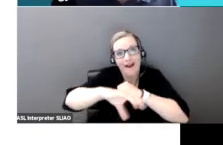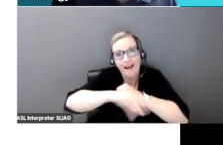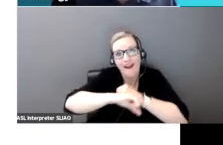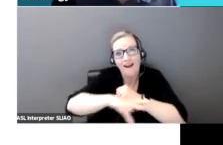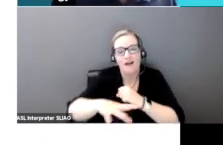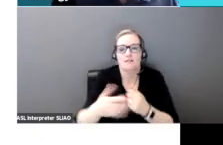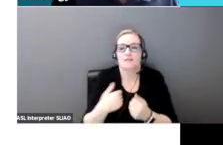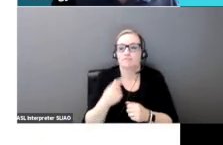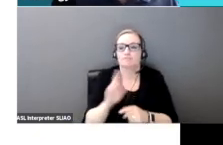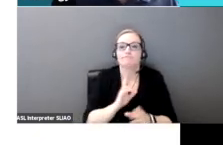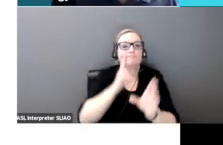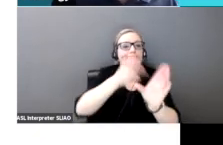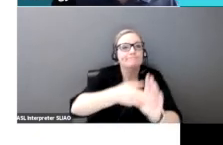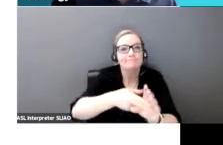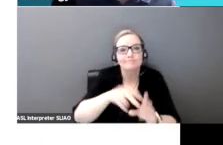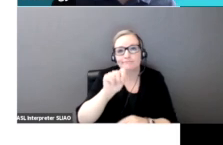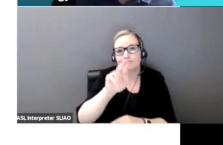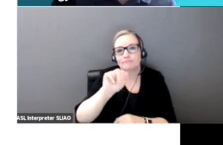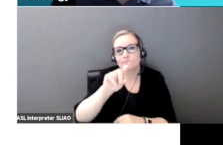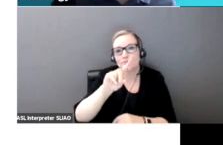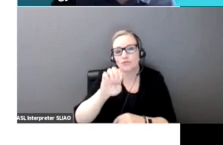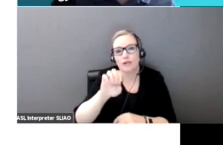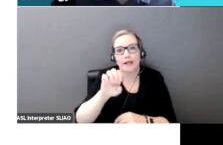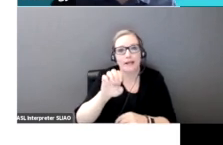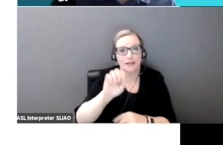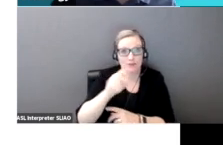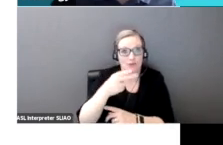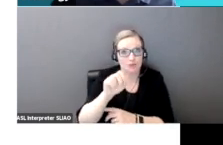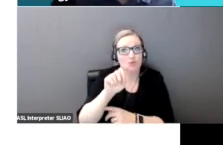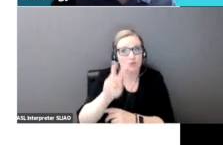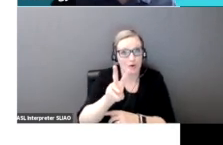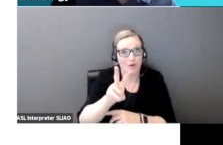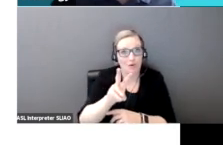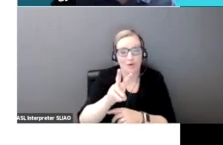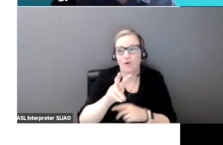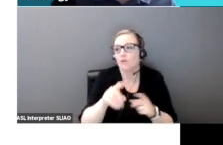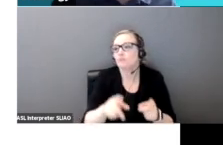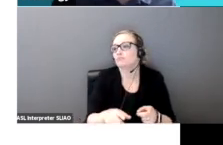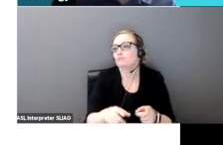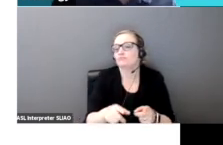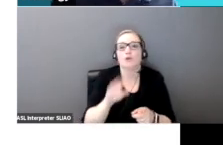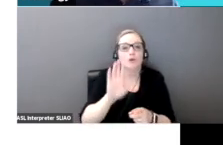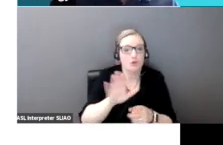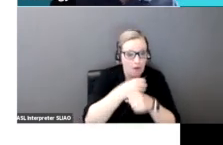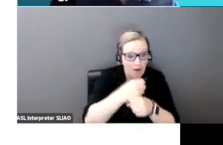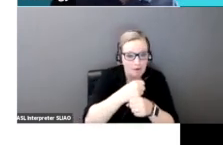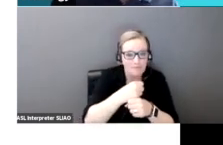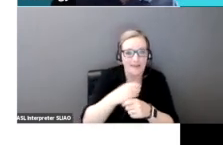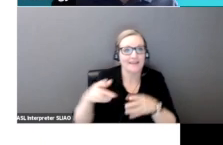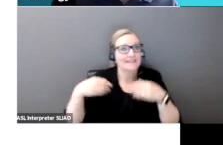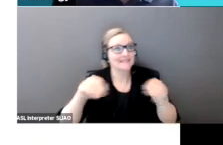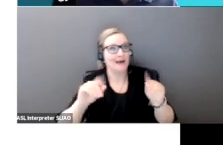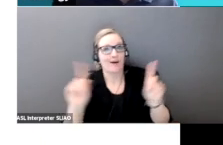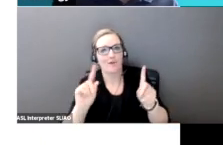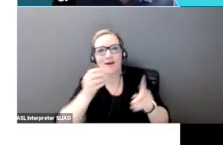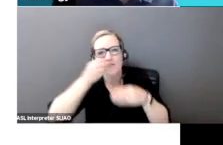trade shows, putting your product out there onto supermarket shelves. Those are all ways